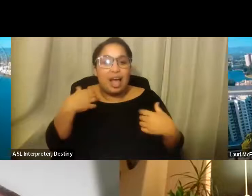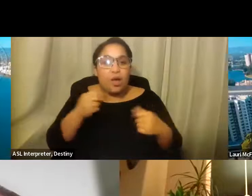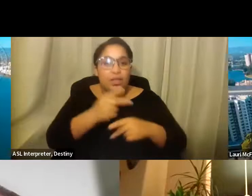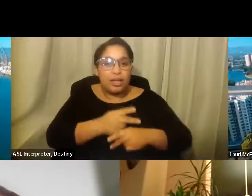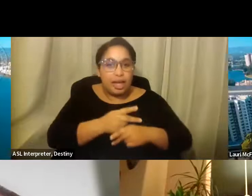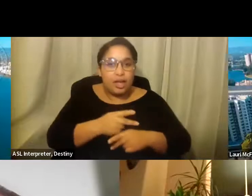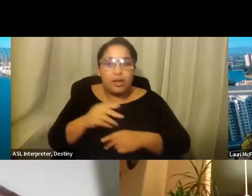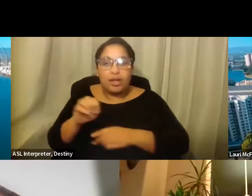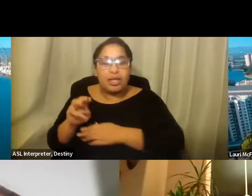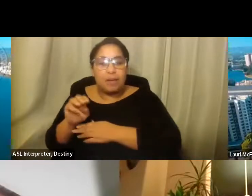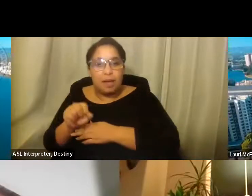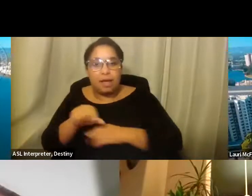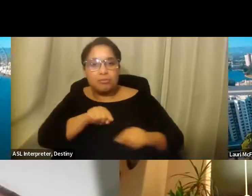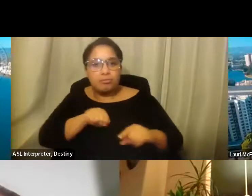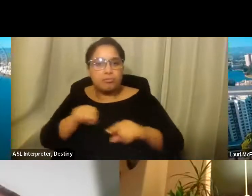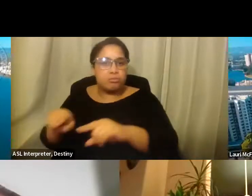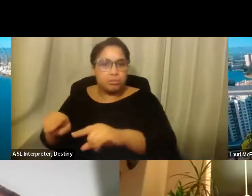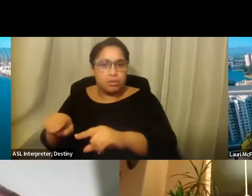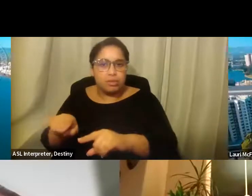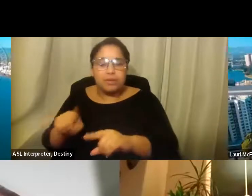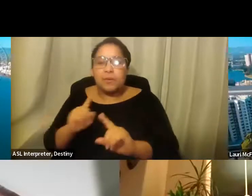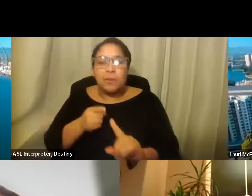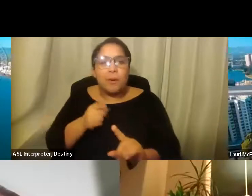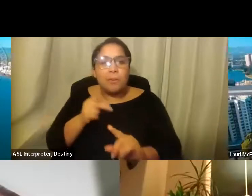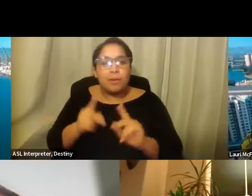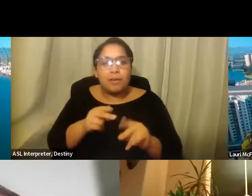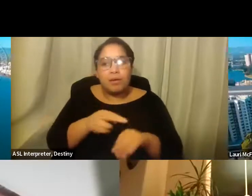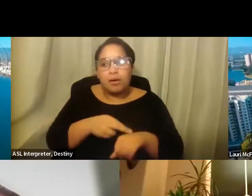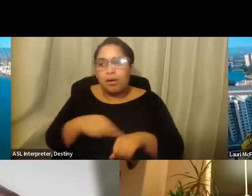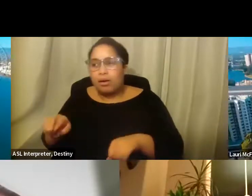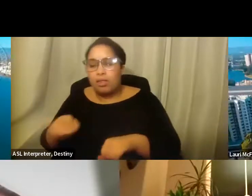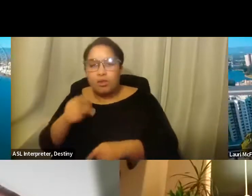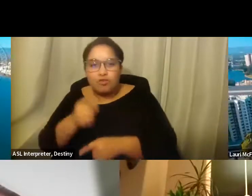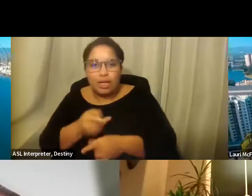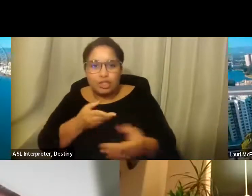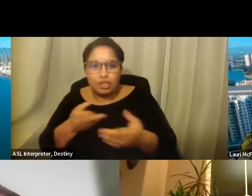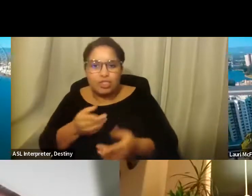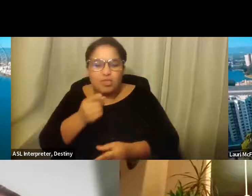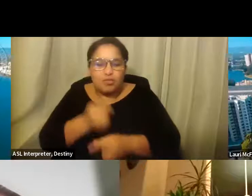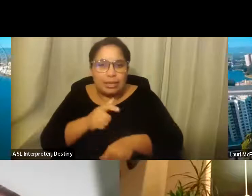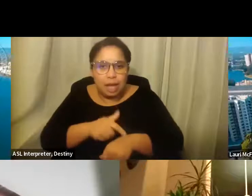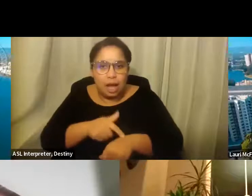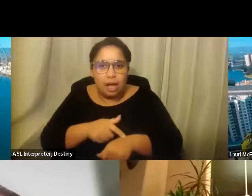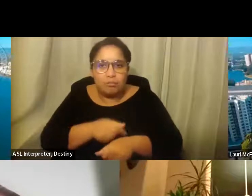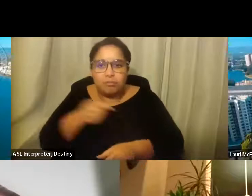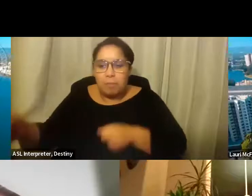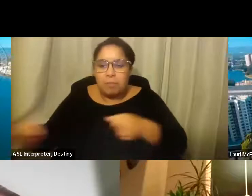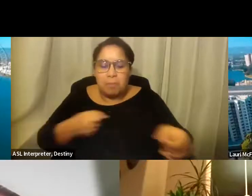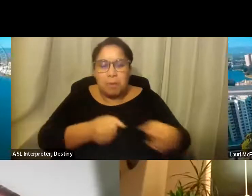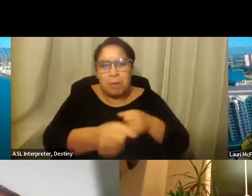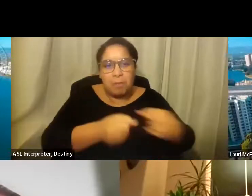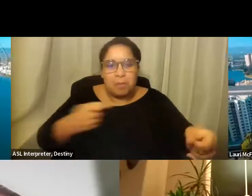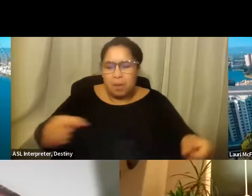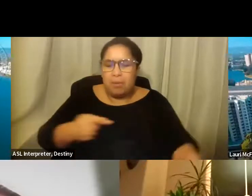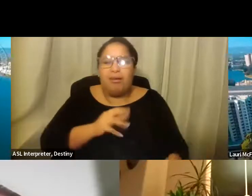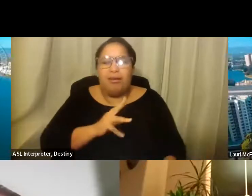EMS in terms of getting people to the right service at the right time, right? And so that's exciting. I think